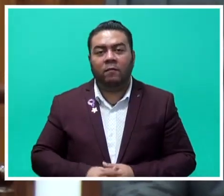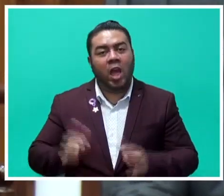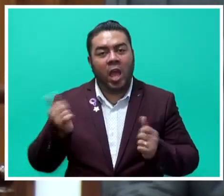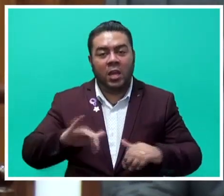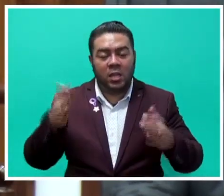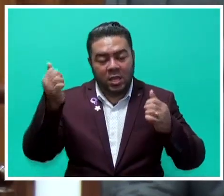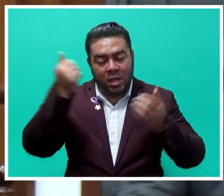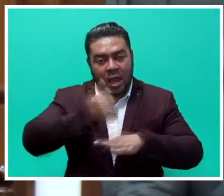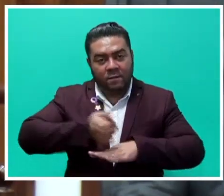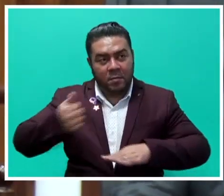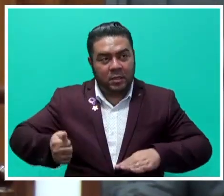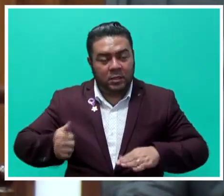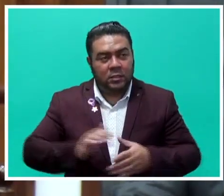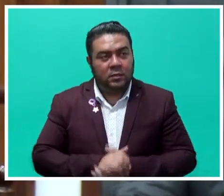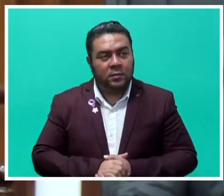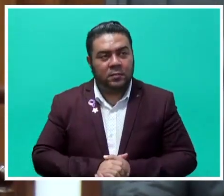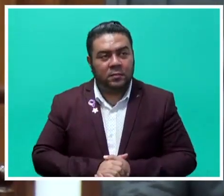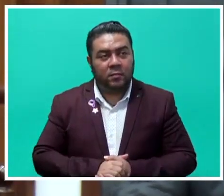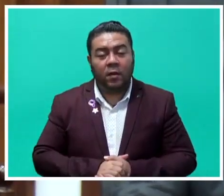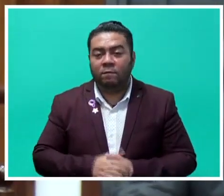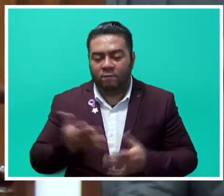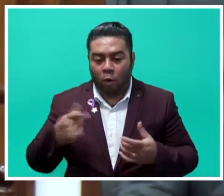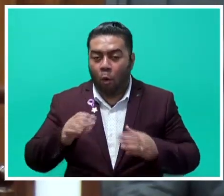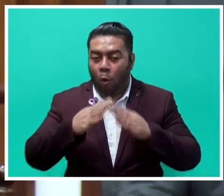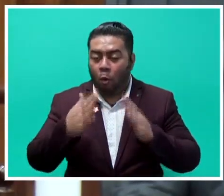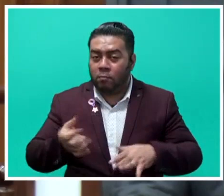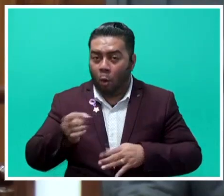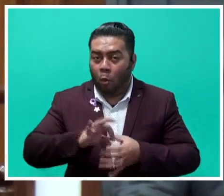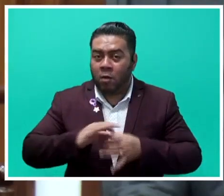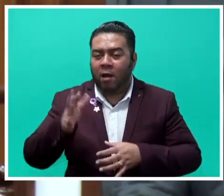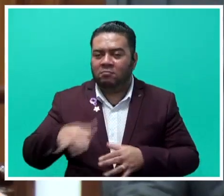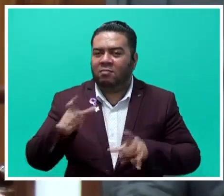to assist homeowners in such difficult times.